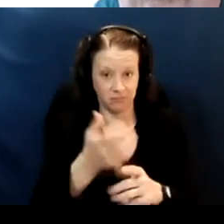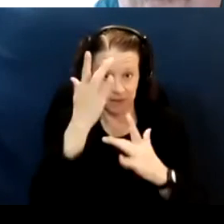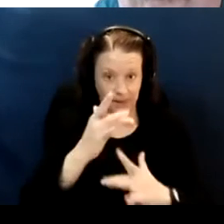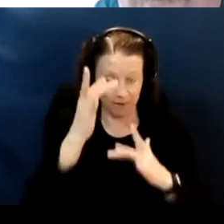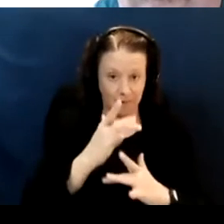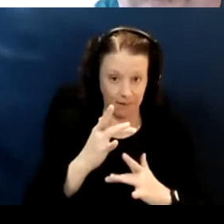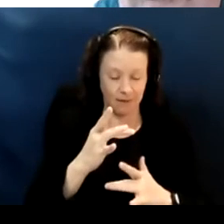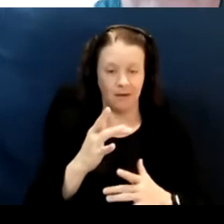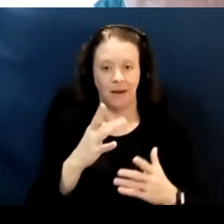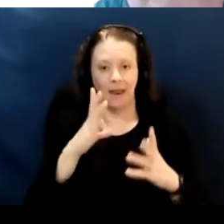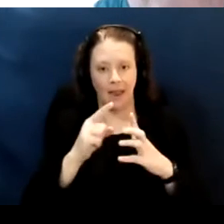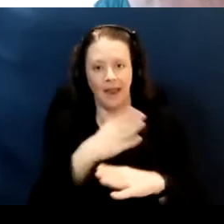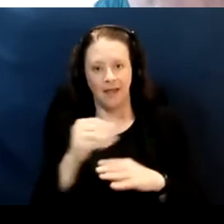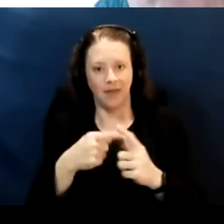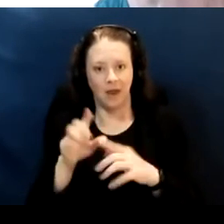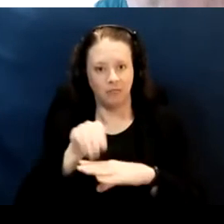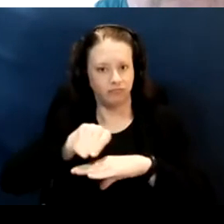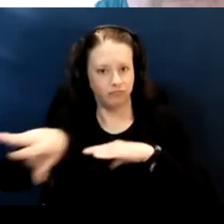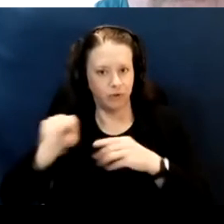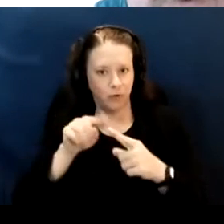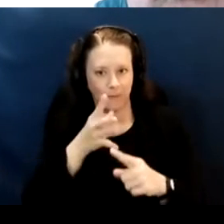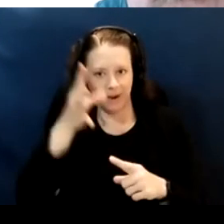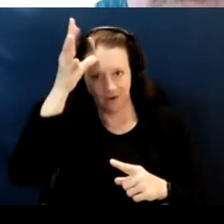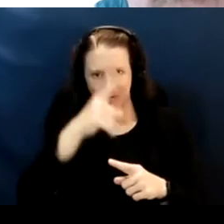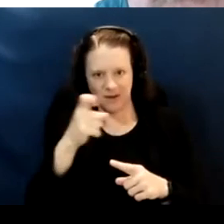hanging out with each other and bringing it, going different places.